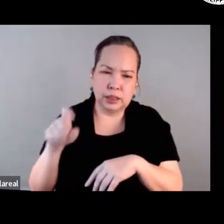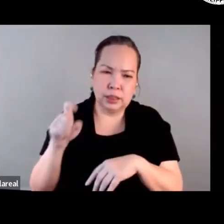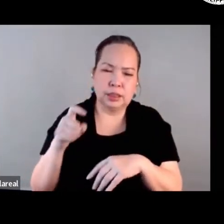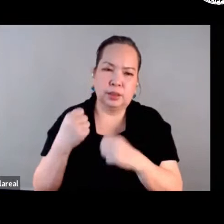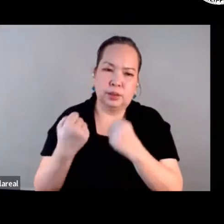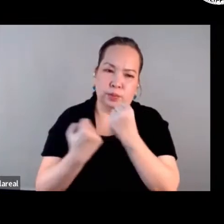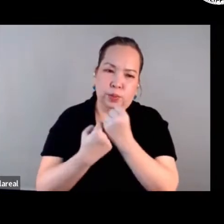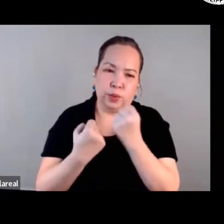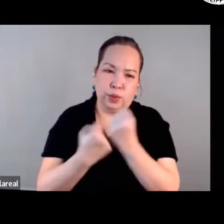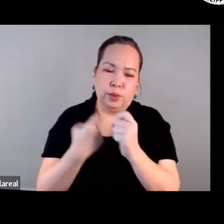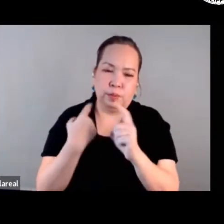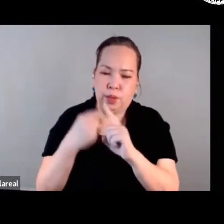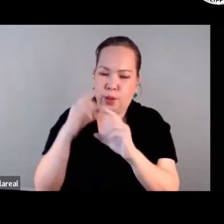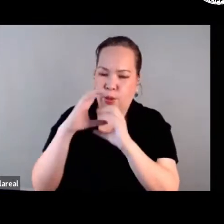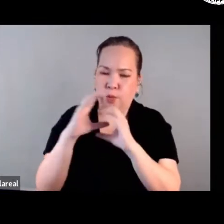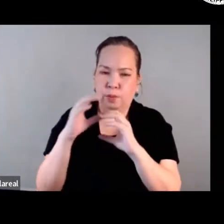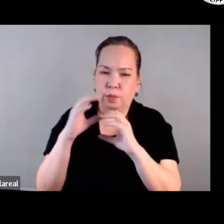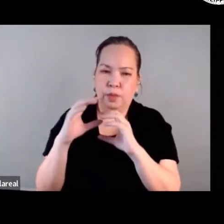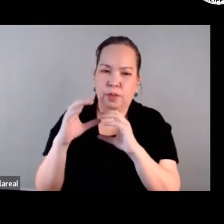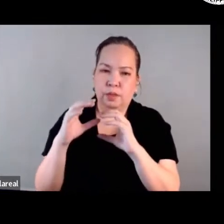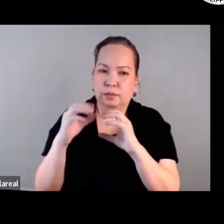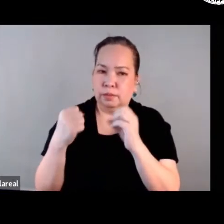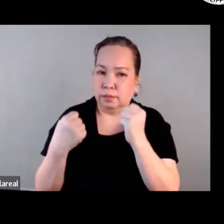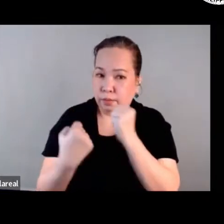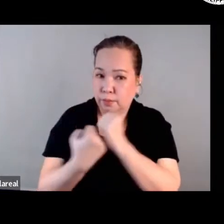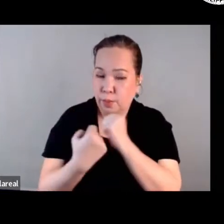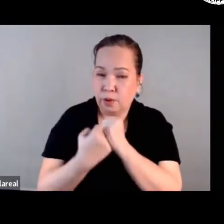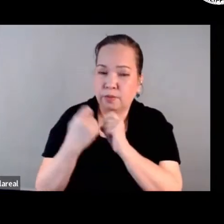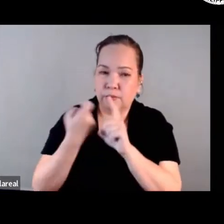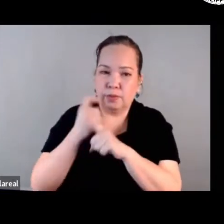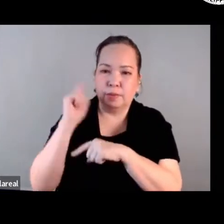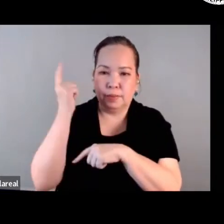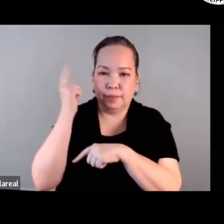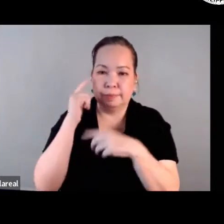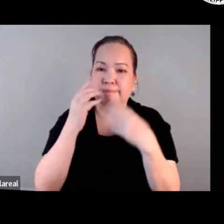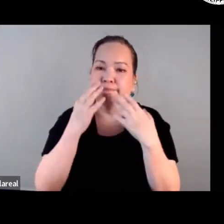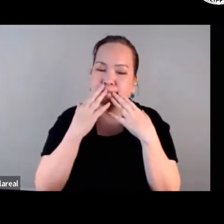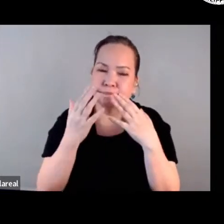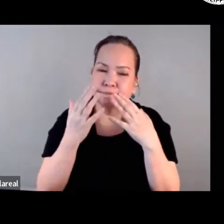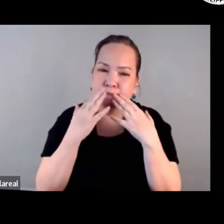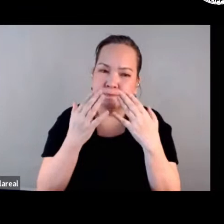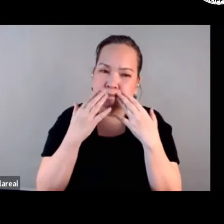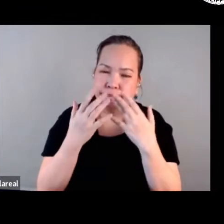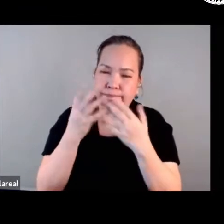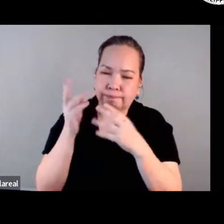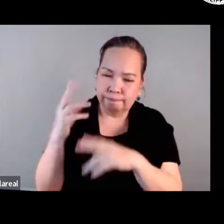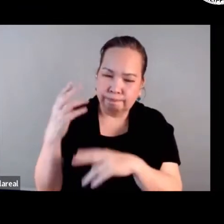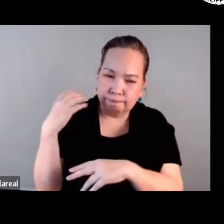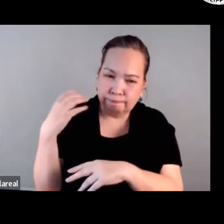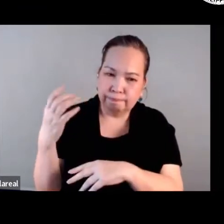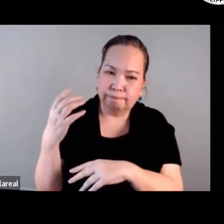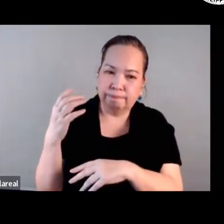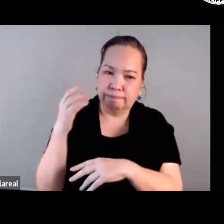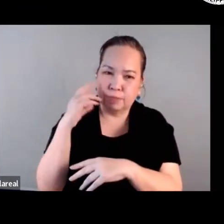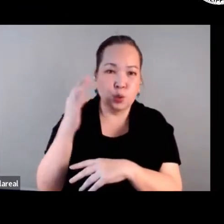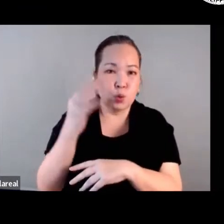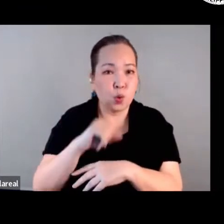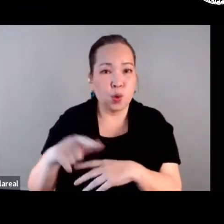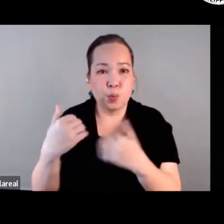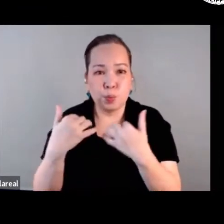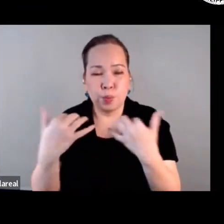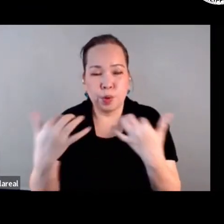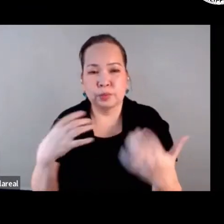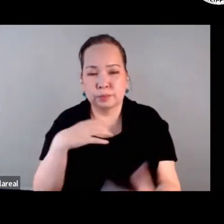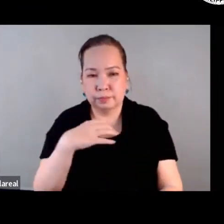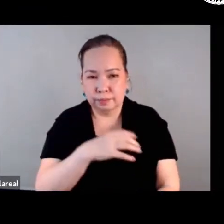communication allowance and the assistance po from our government. Maraming salamat po, Mr. Chair, at sa lahat po ng miyembro ng kapulungan